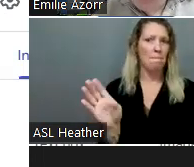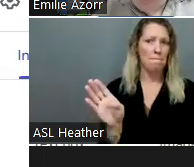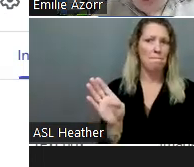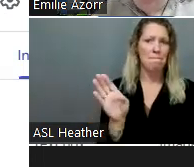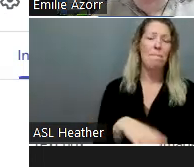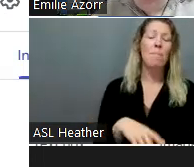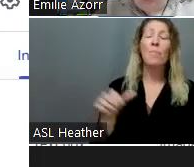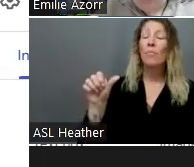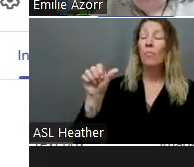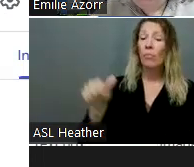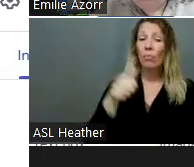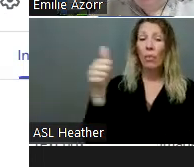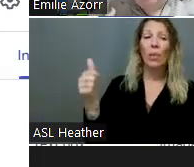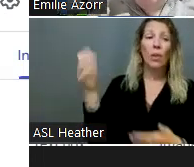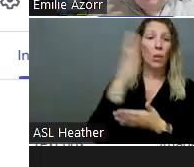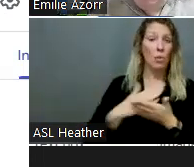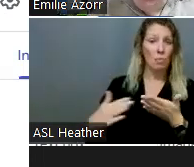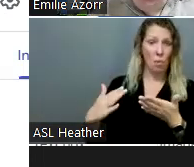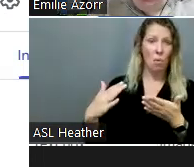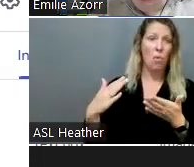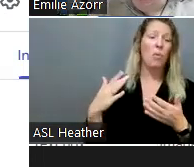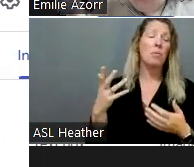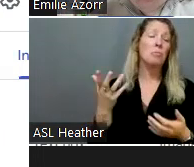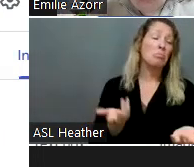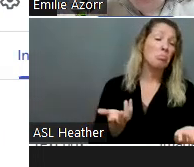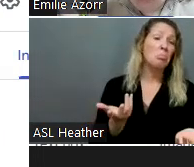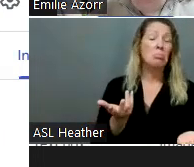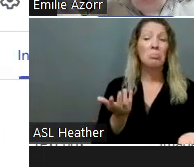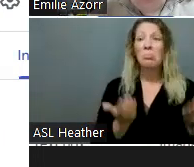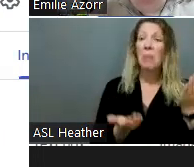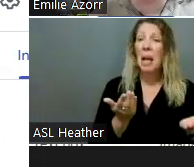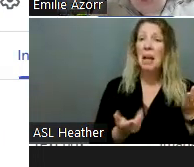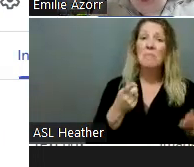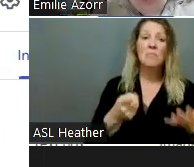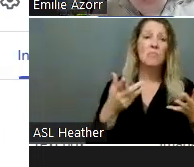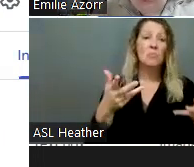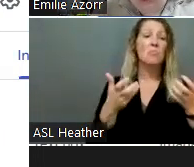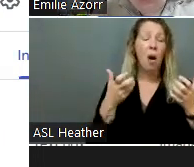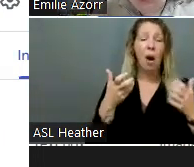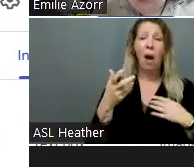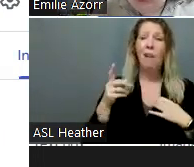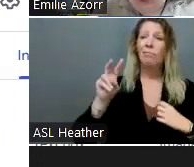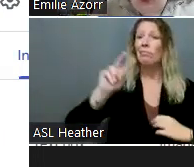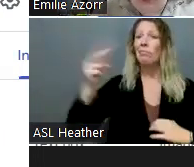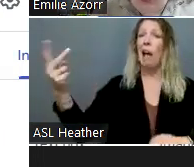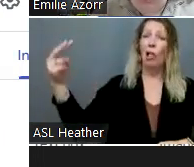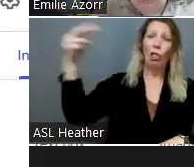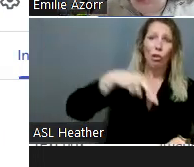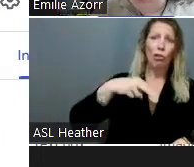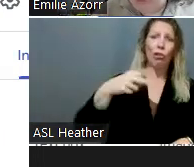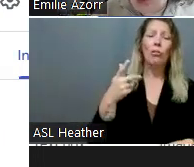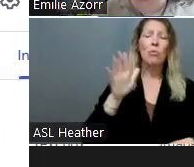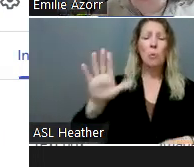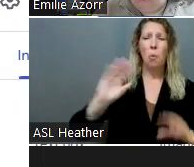other piece that we have here is maybe you want a second set of eyes. Maybe your organization has used this tool and you're